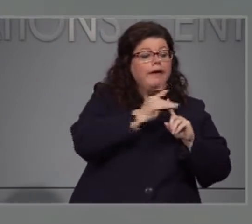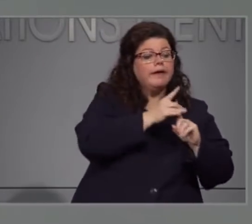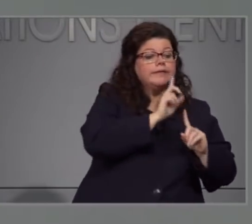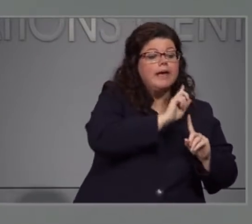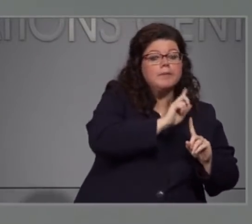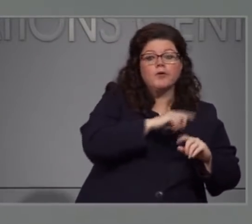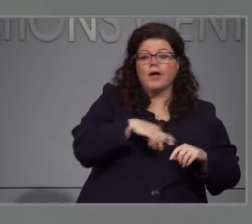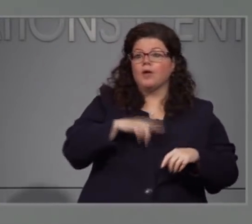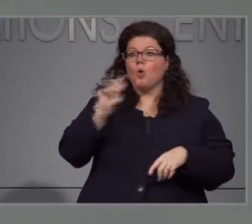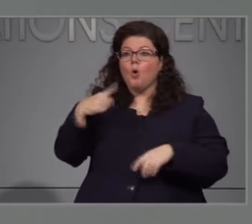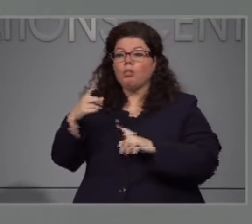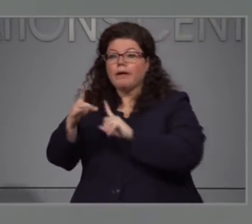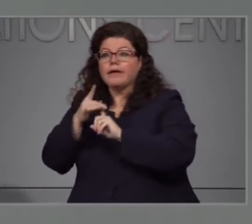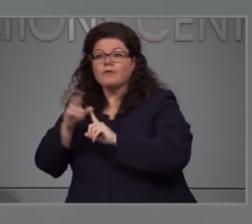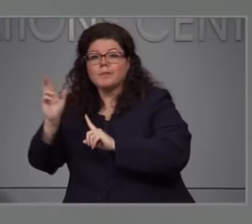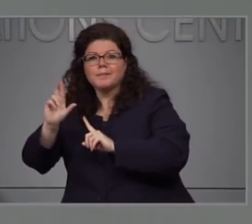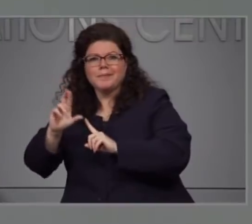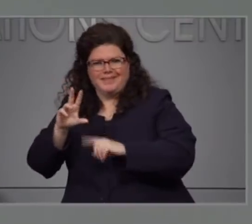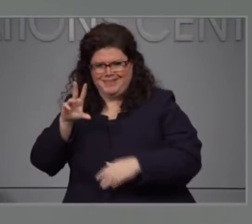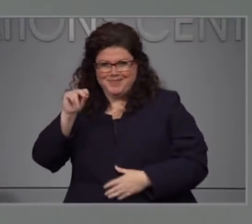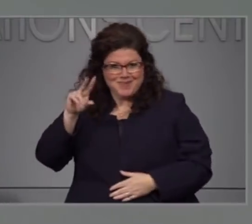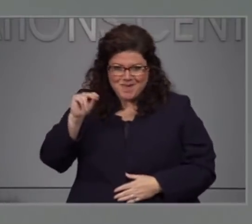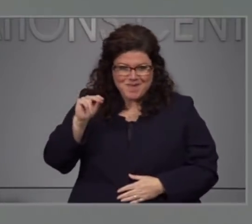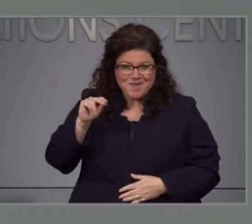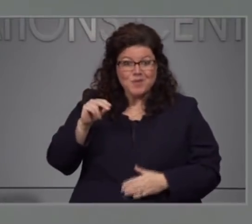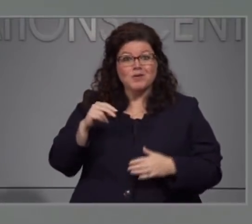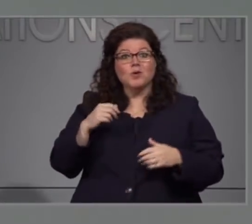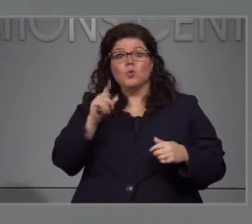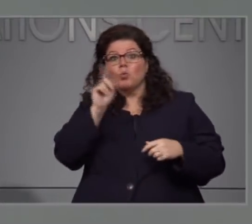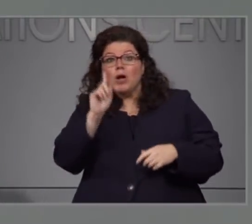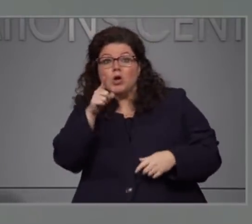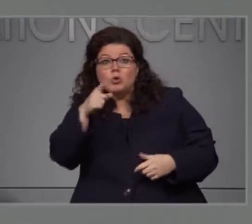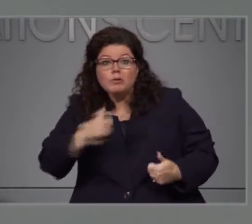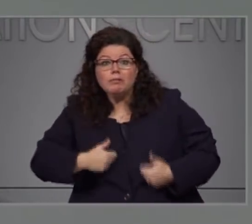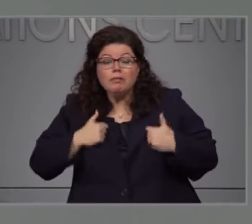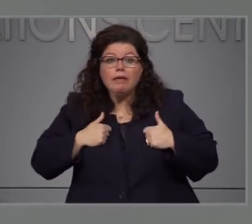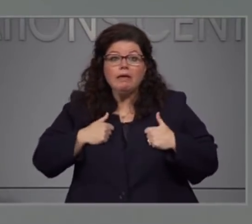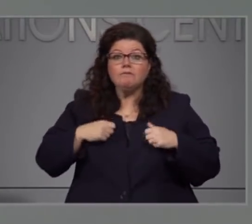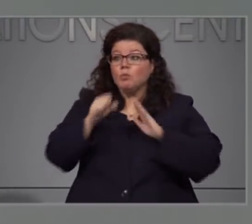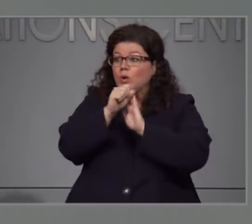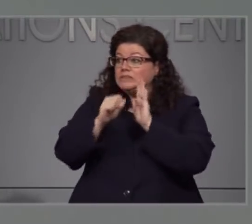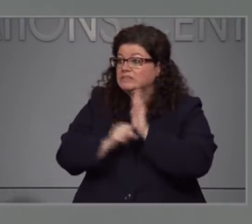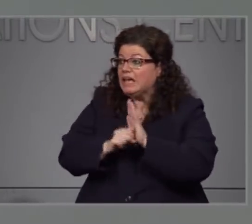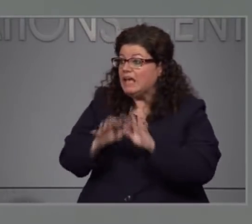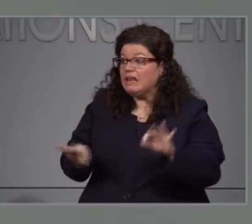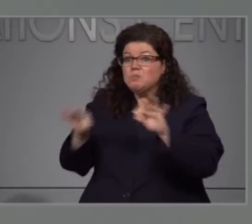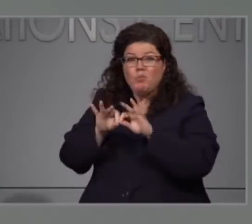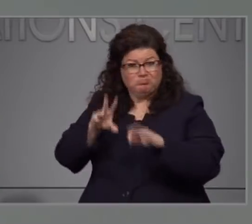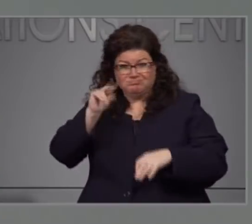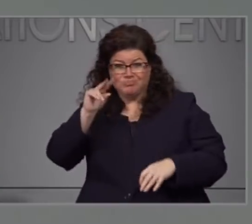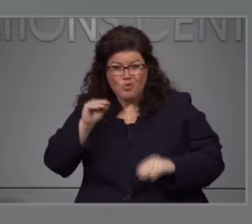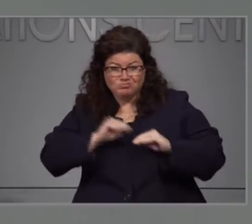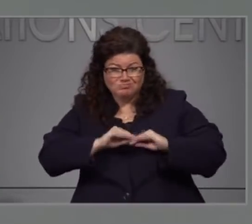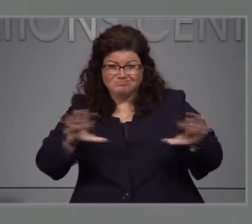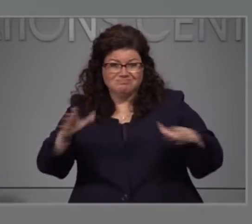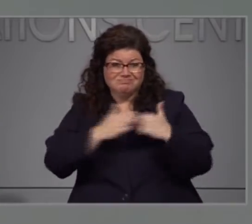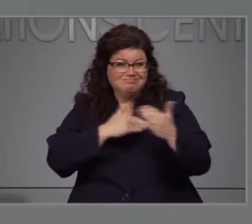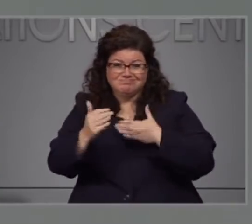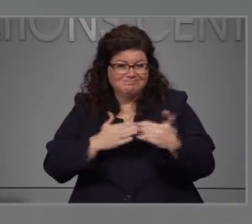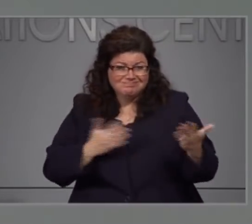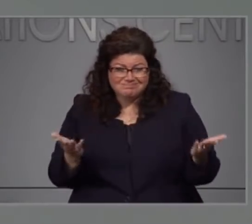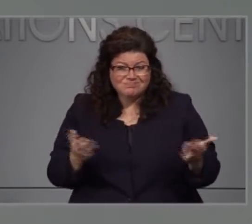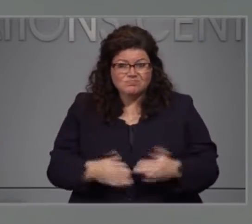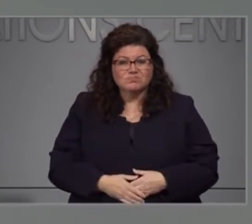our elected leaders across this great state can come together to keep North Carolinians safe and also to return our